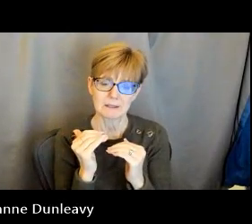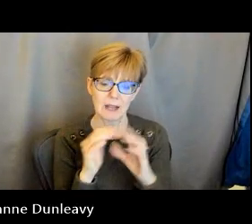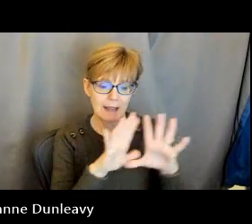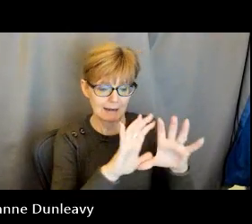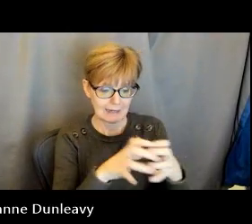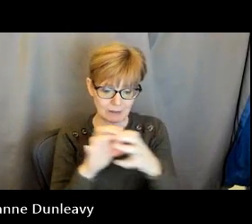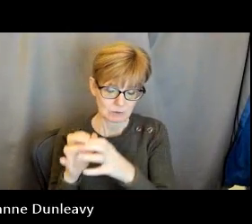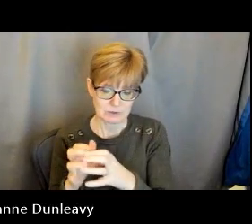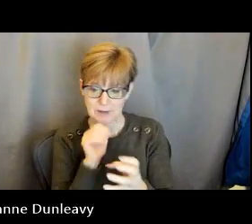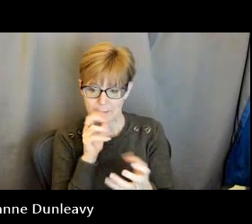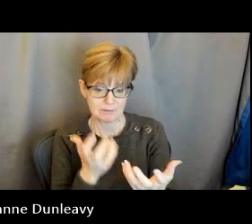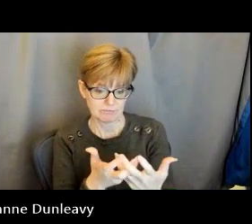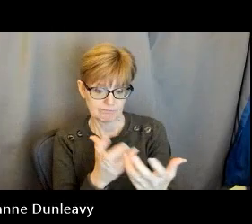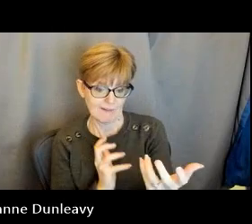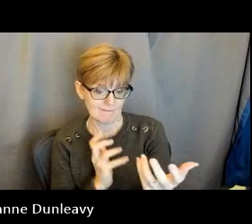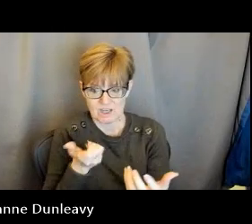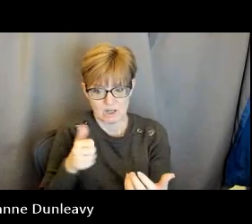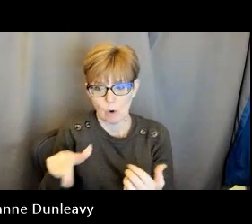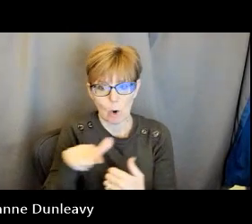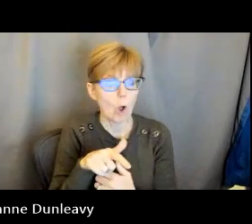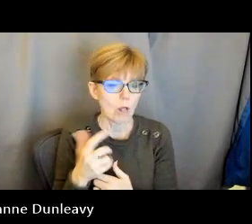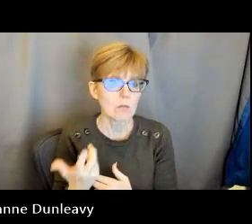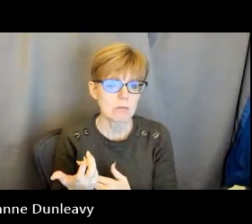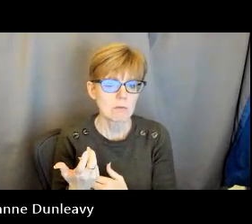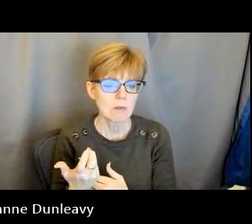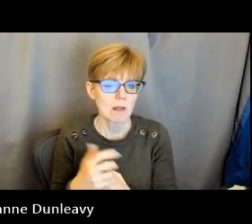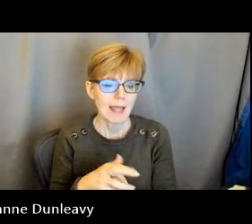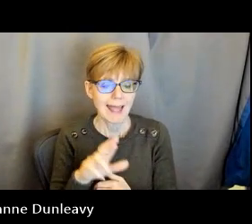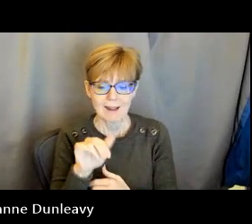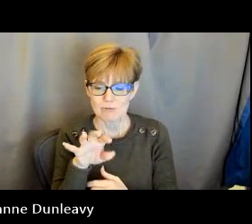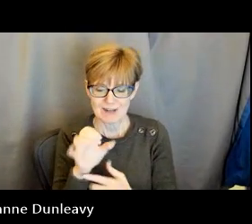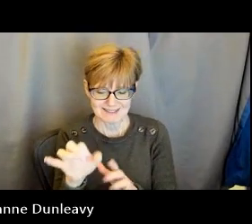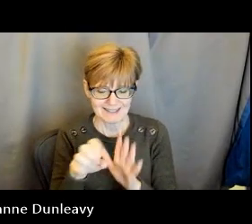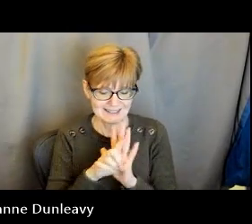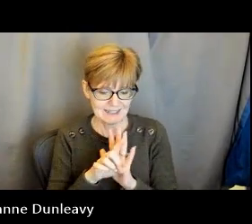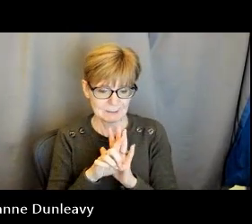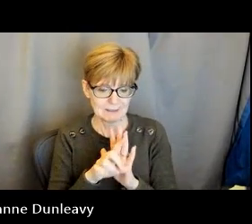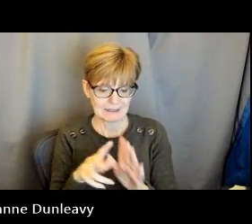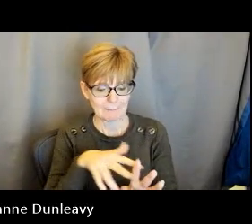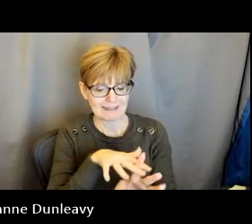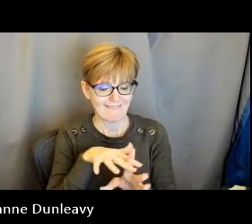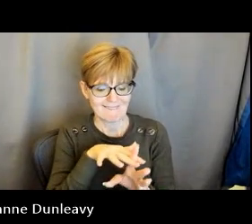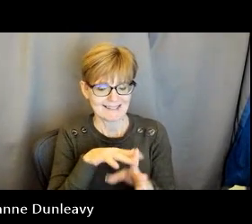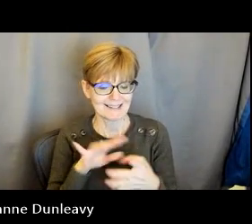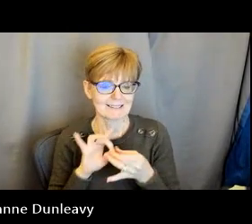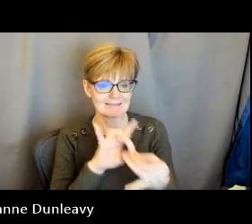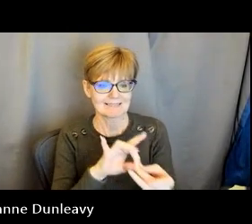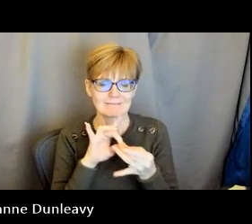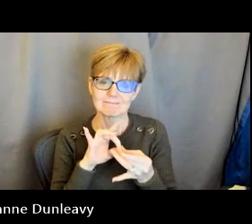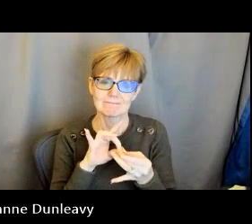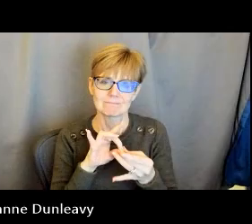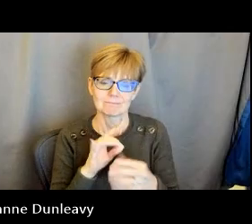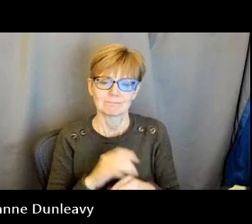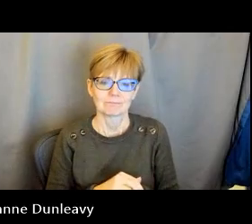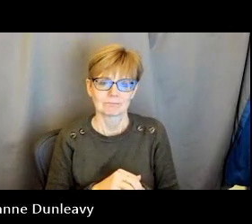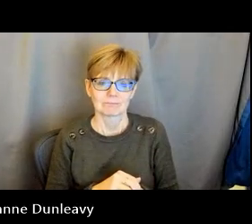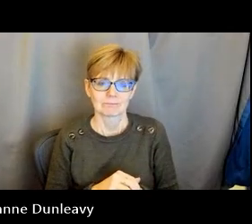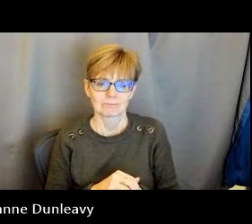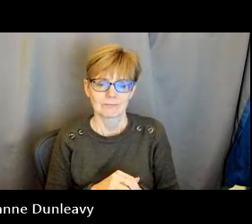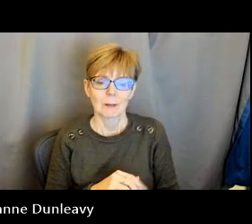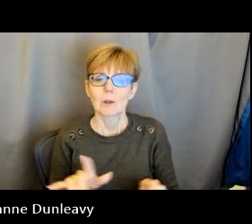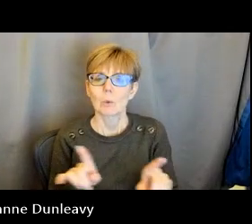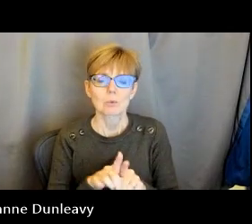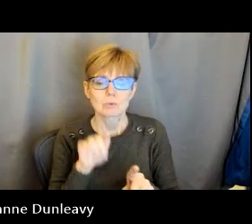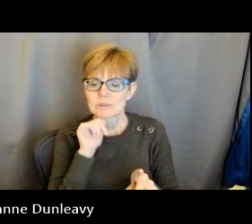not fit everyone's identity, and race identity can be context dependent. But most importantly, it also doesn't directly